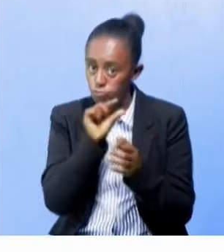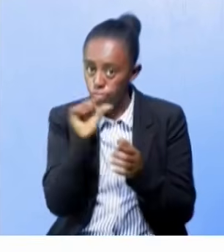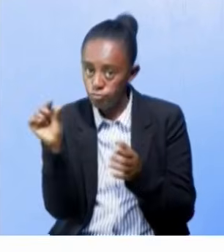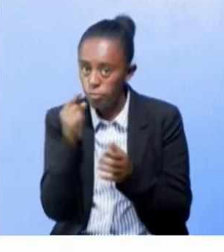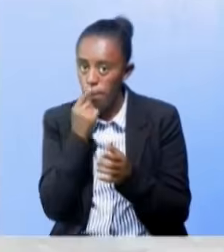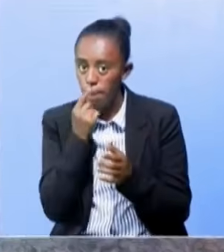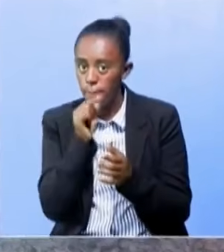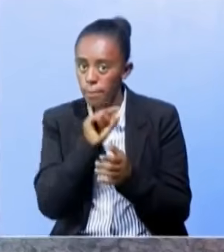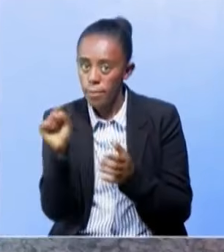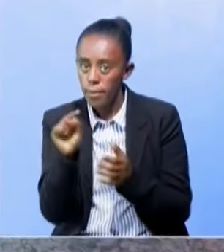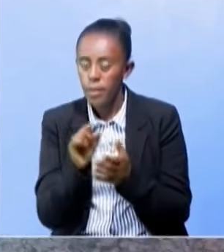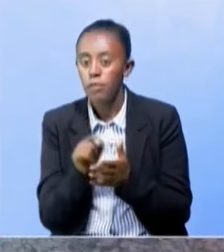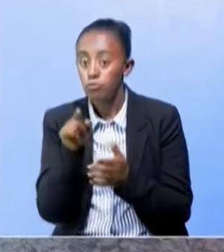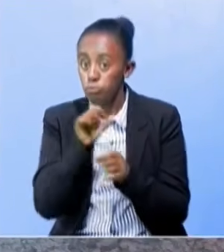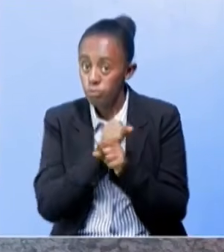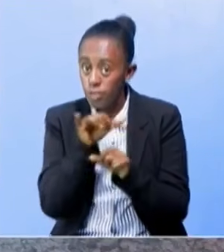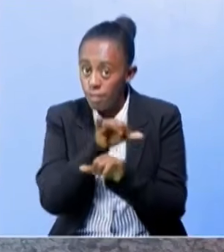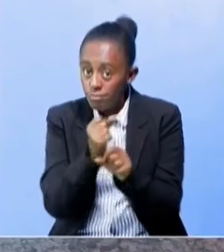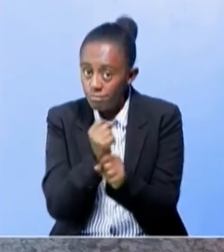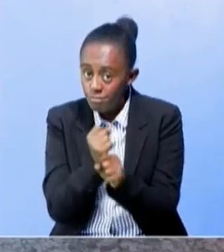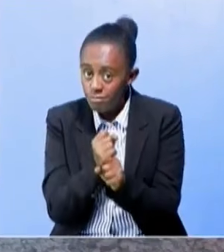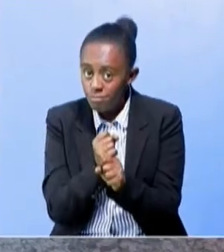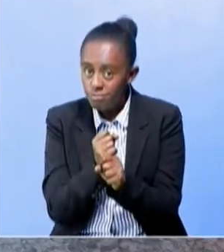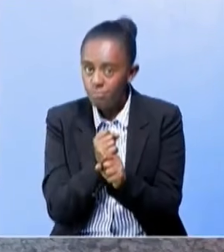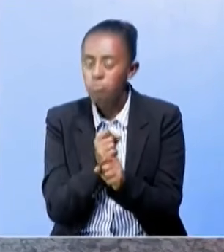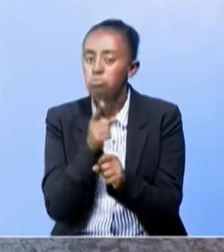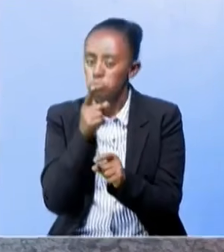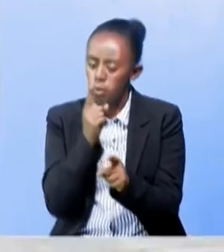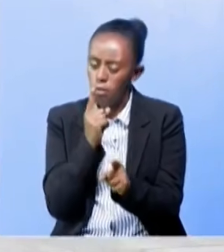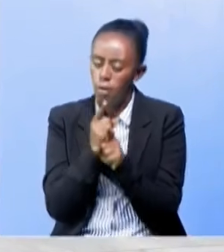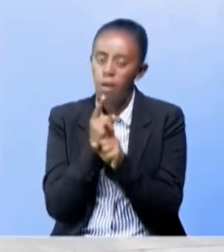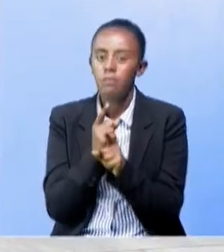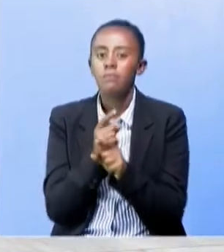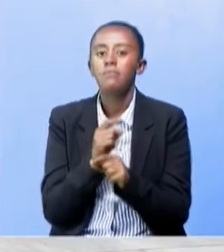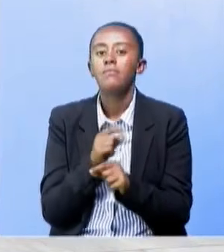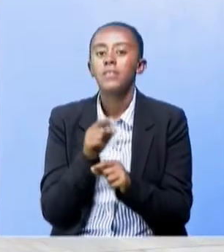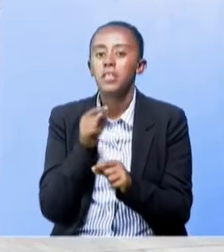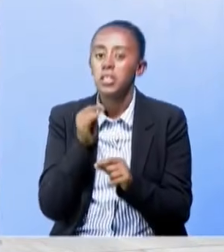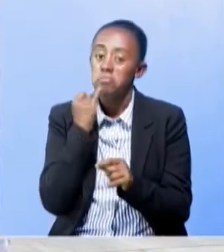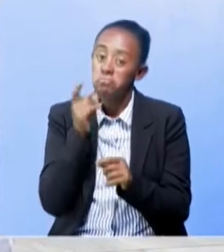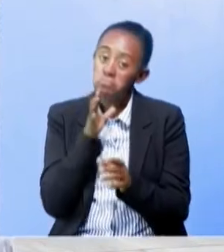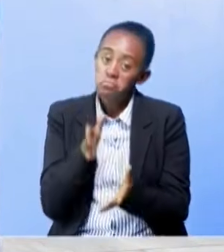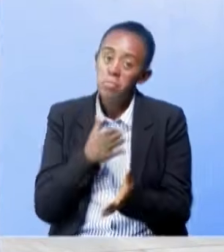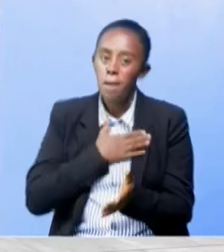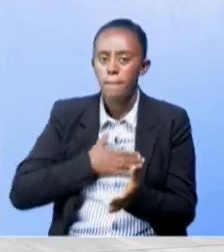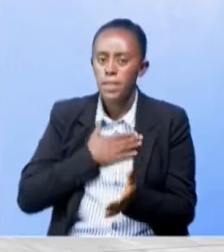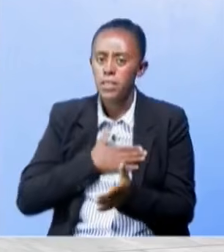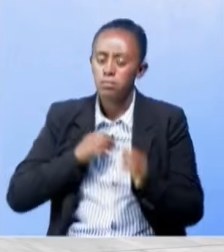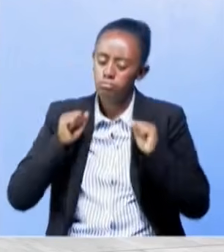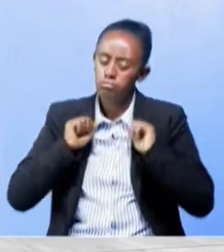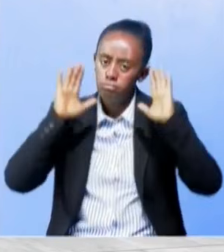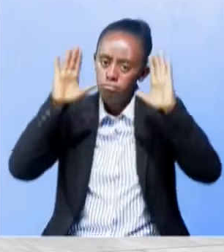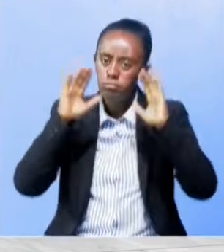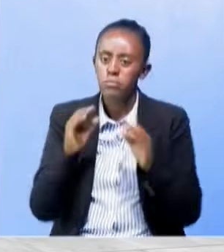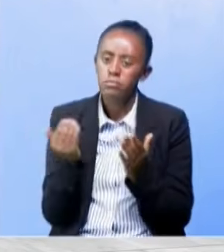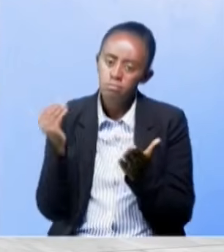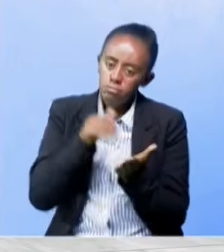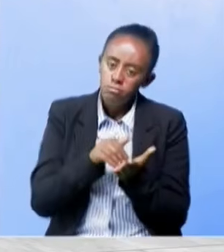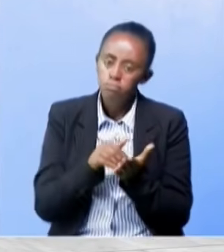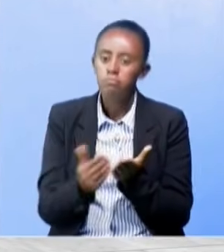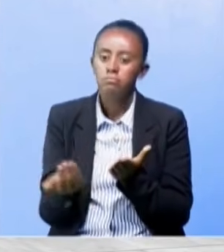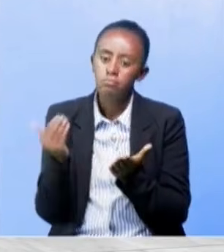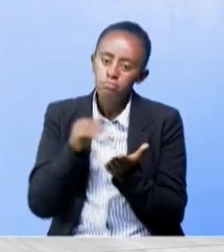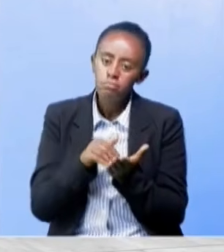Good. If you did like this, you are just on the right track. If not, please never give up, because you can do